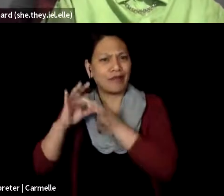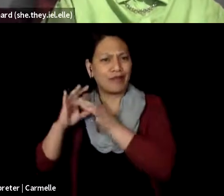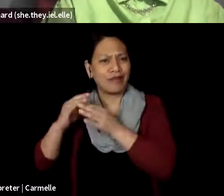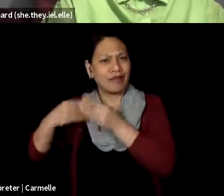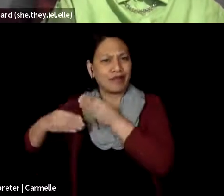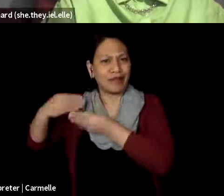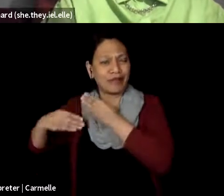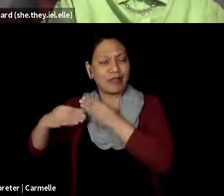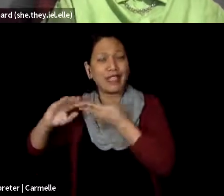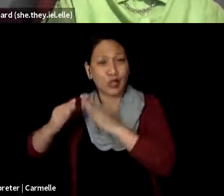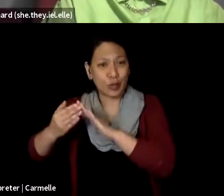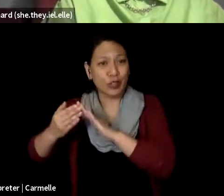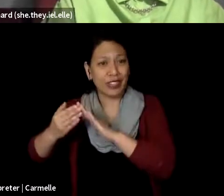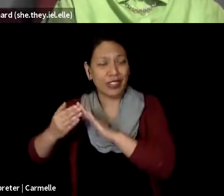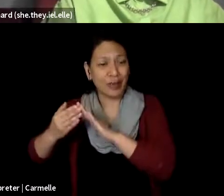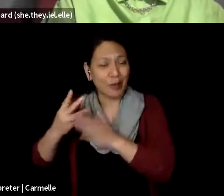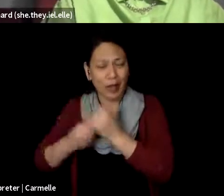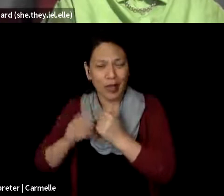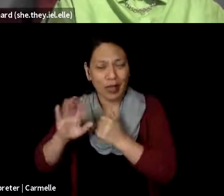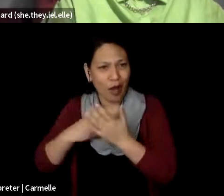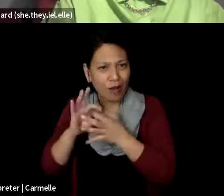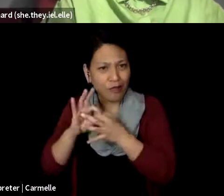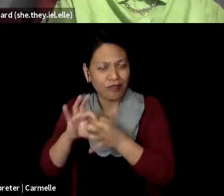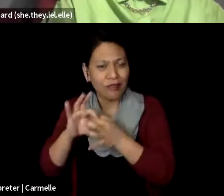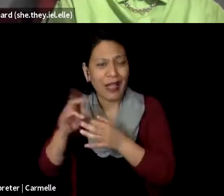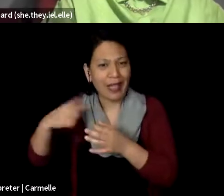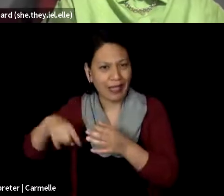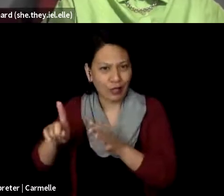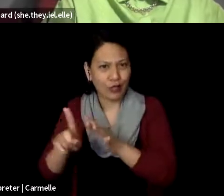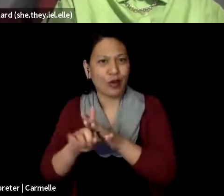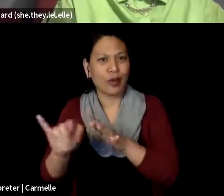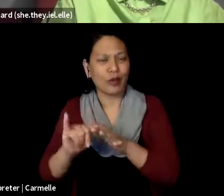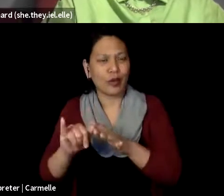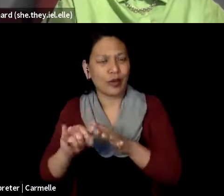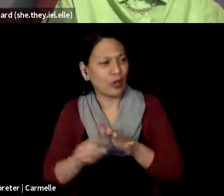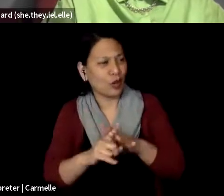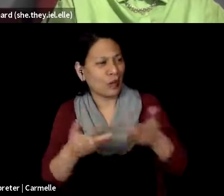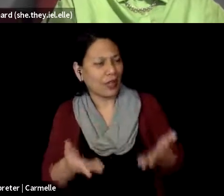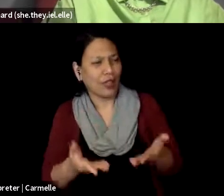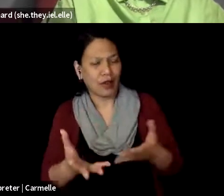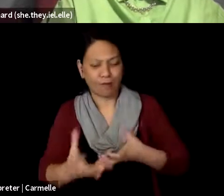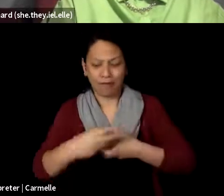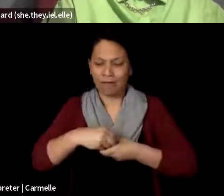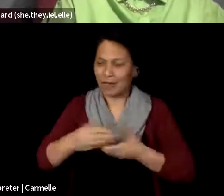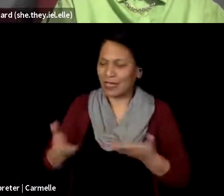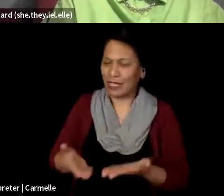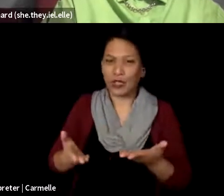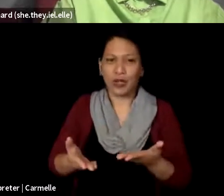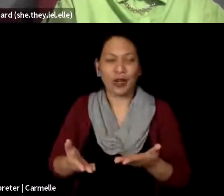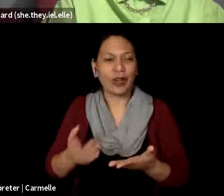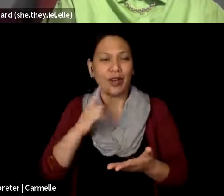because those ancestors also stand with you and also show up and presence themselves, because displacement is